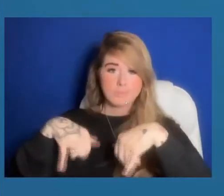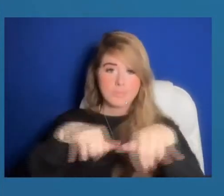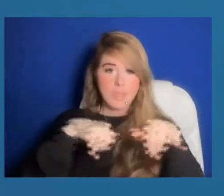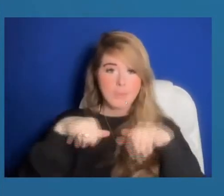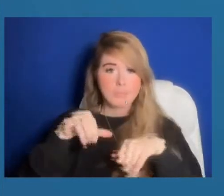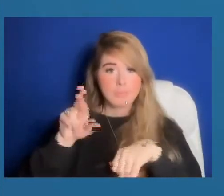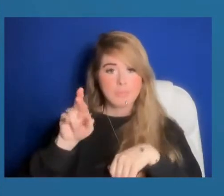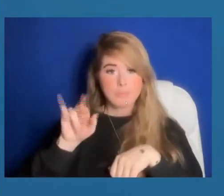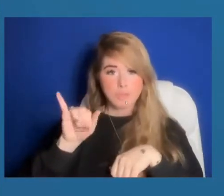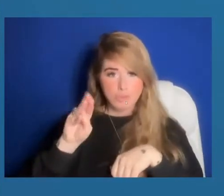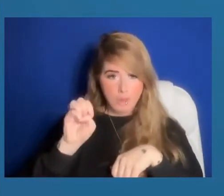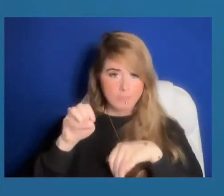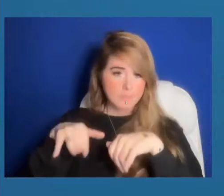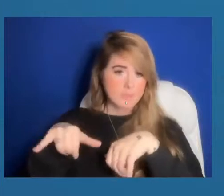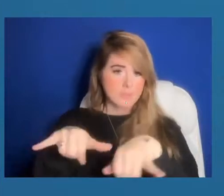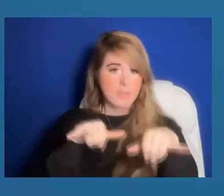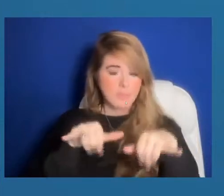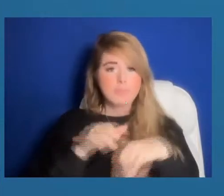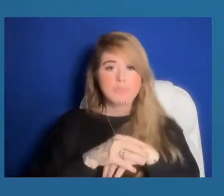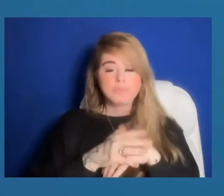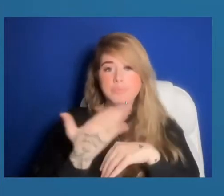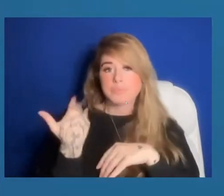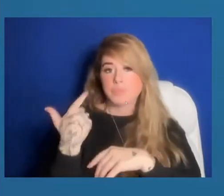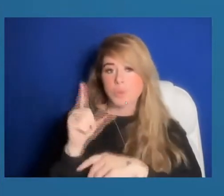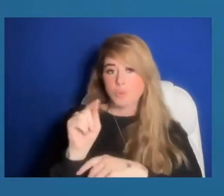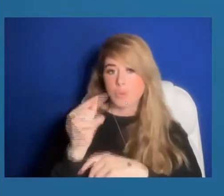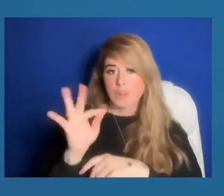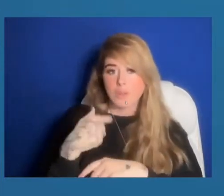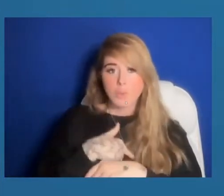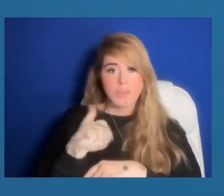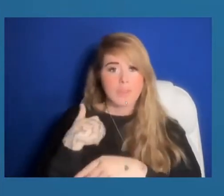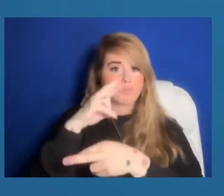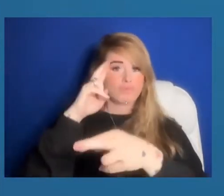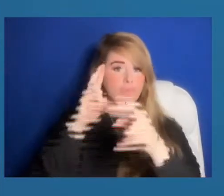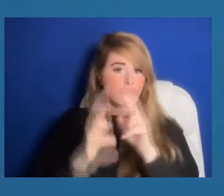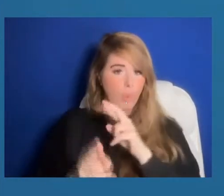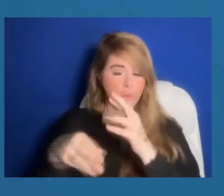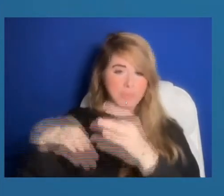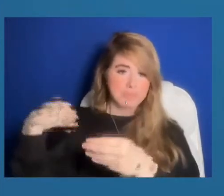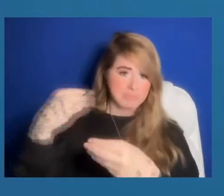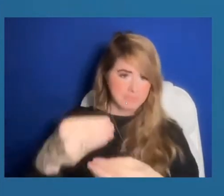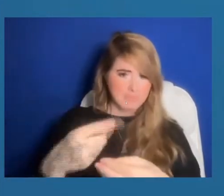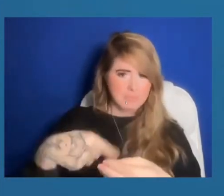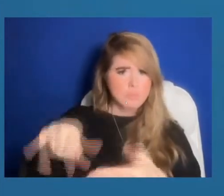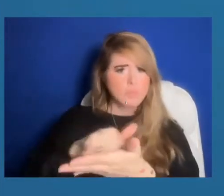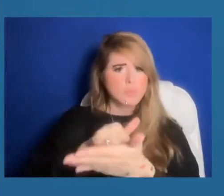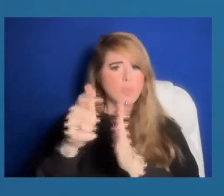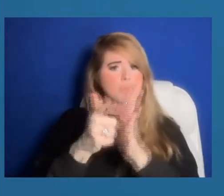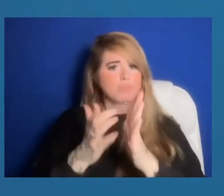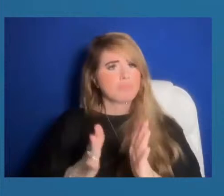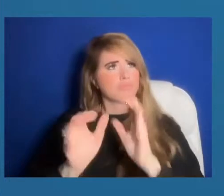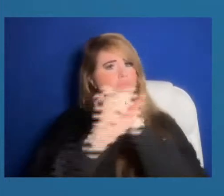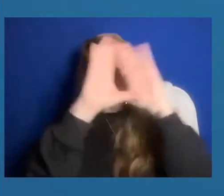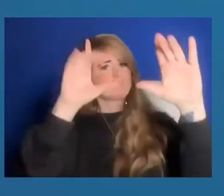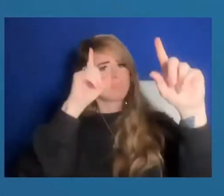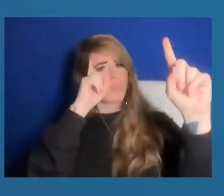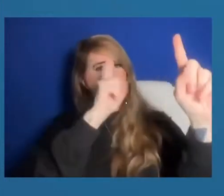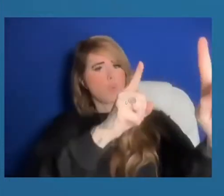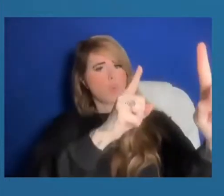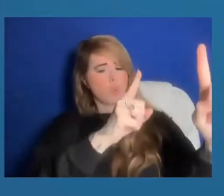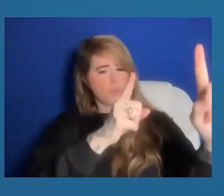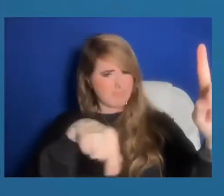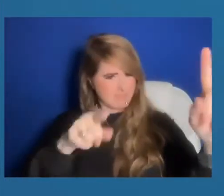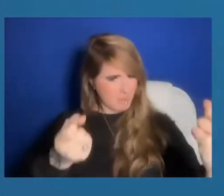this state. In 2019, when the reforms were handed down, New York prosecutors understood the goal to provide